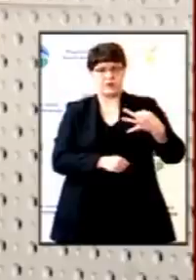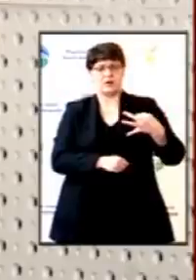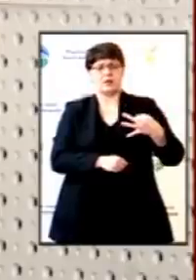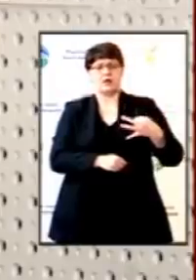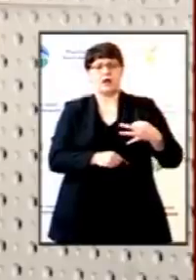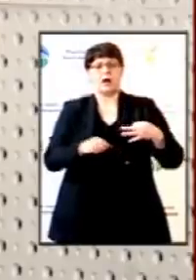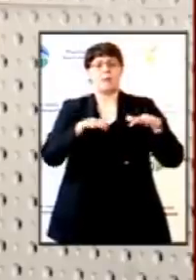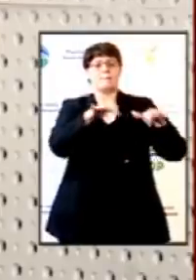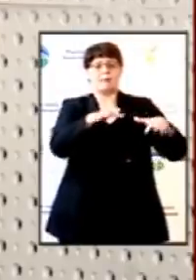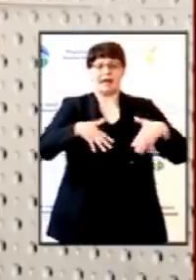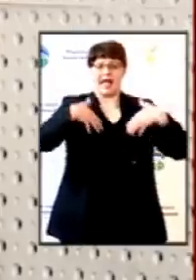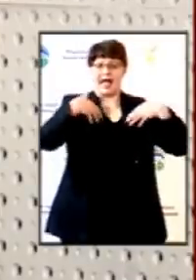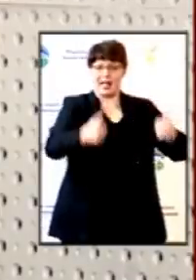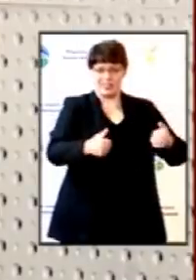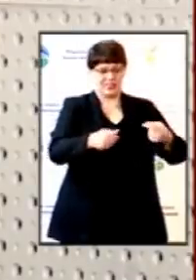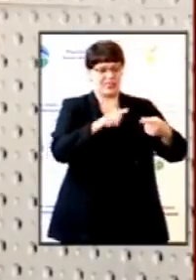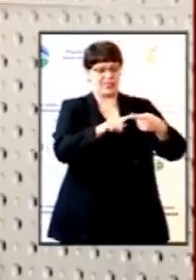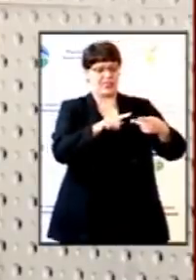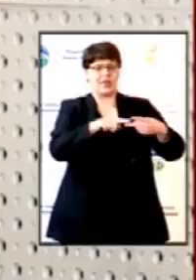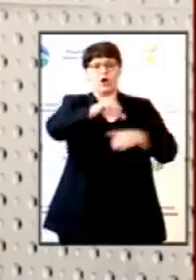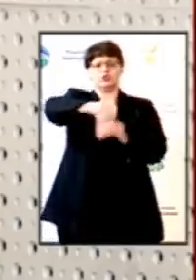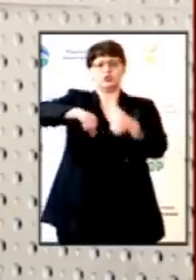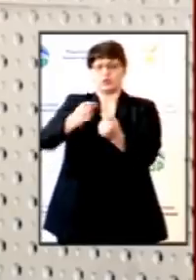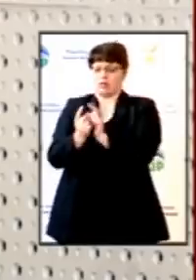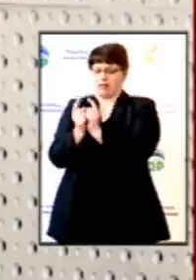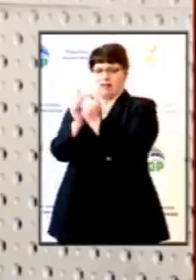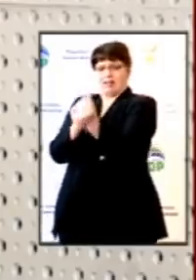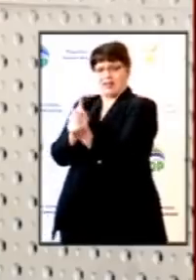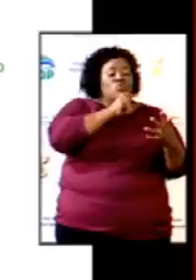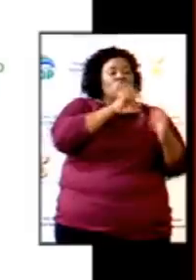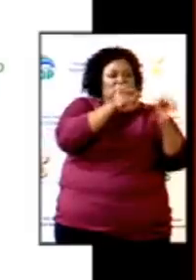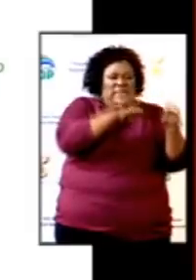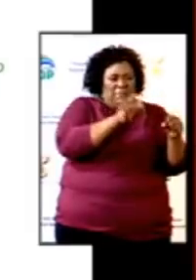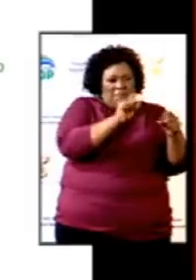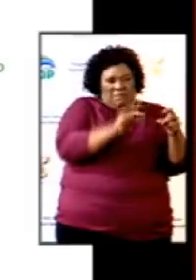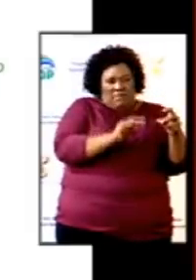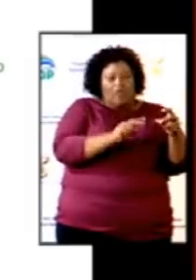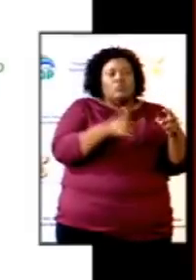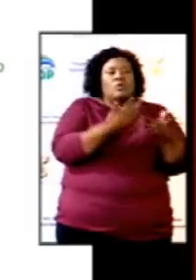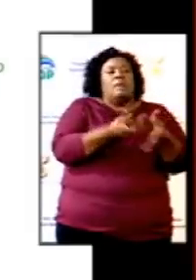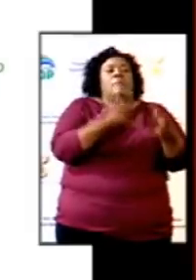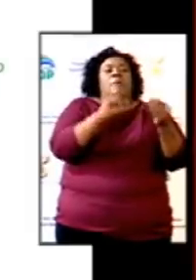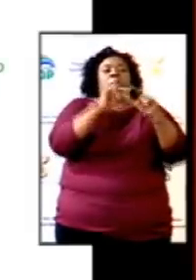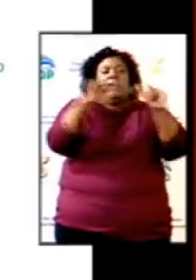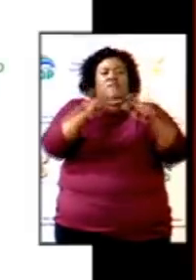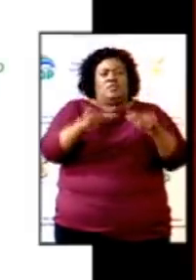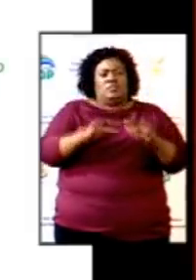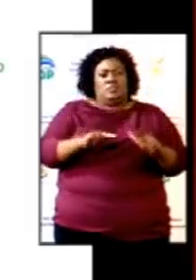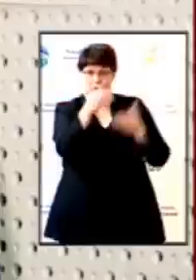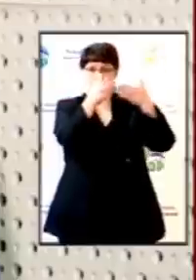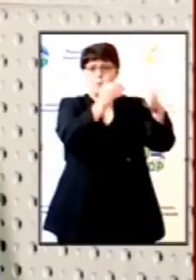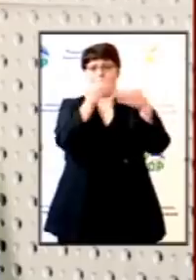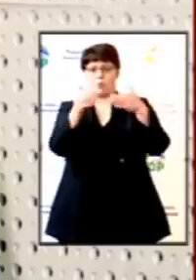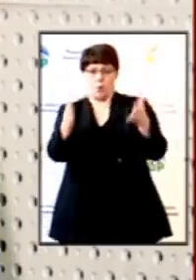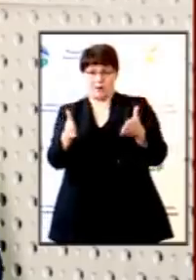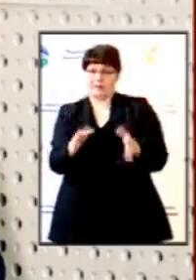that they can be able to buy cigarettes now at the shops. But there are many other South Africans who are also saying that the president was misled on this particular